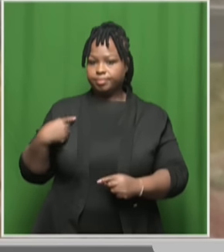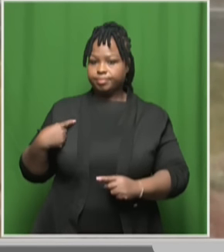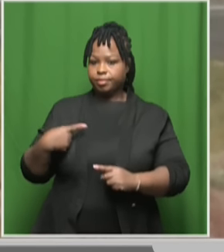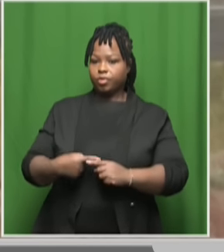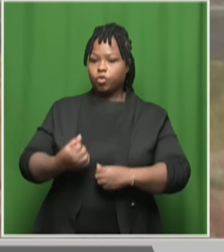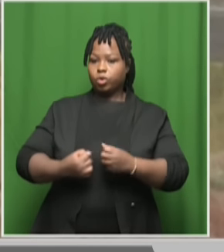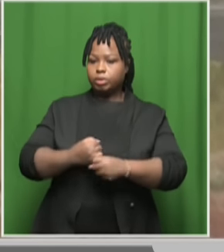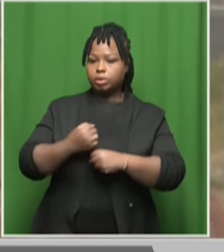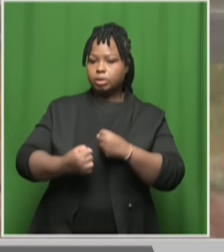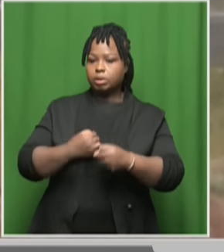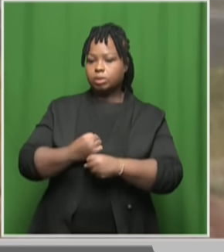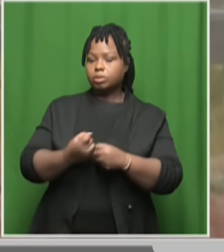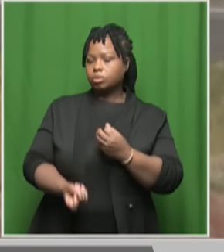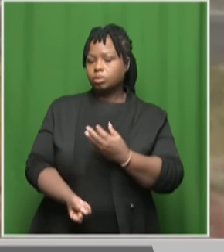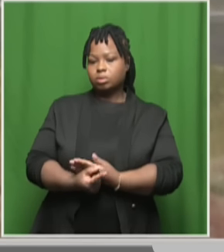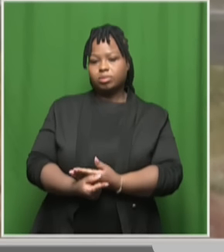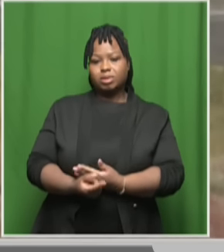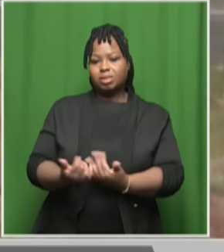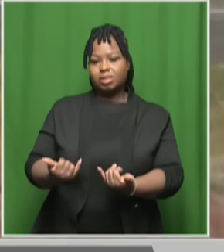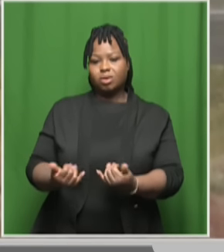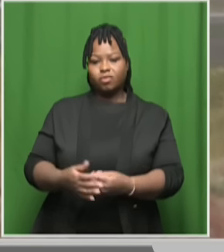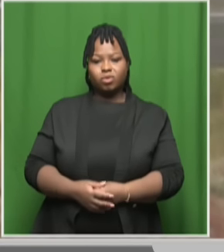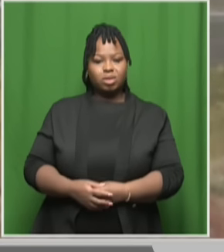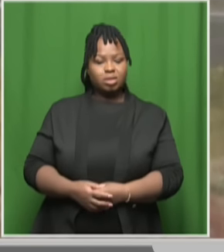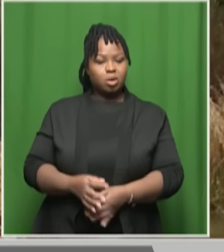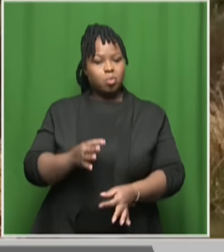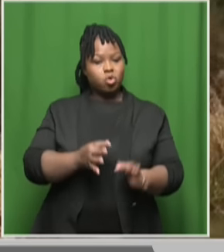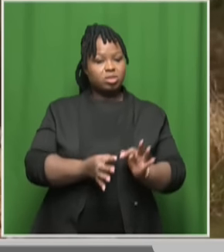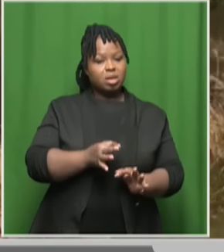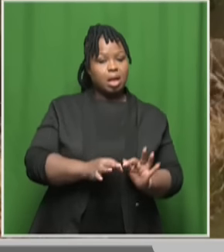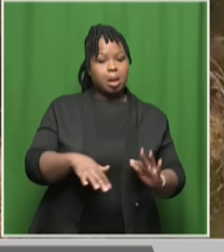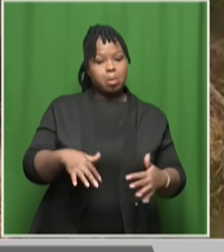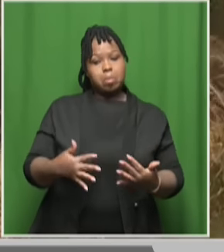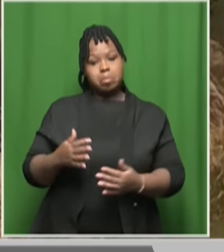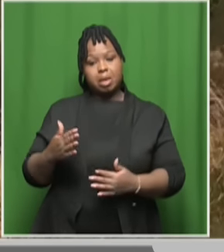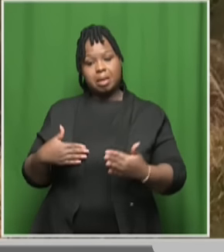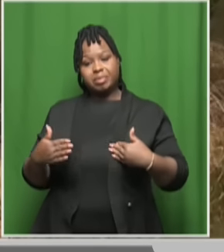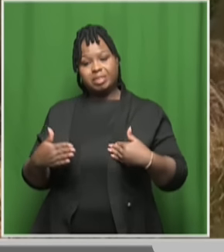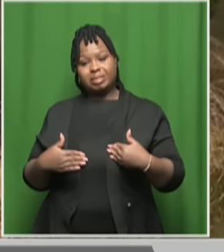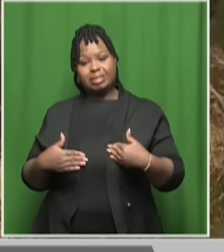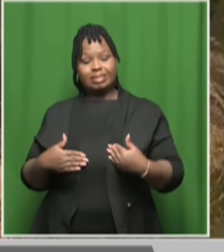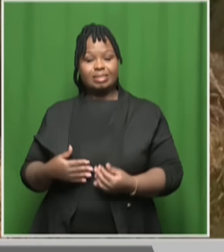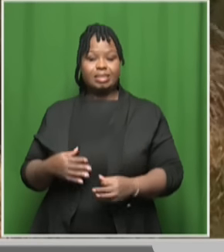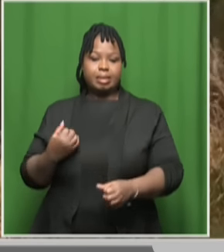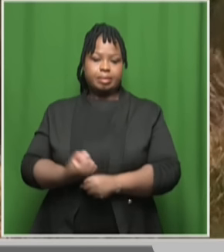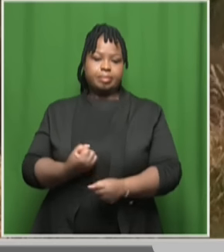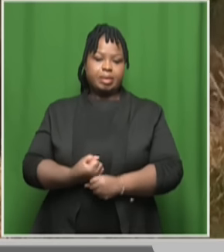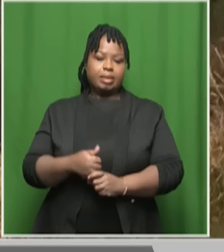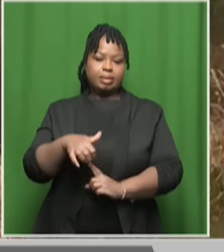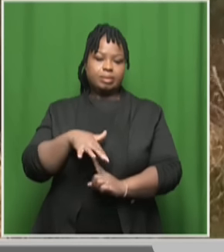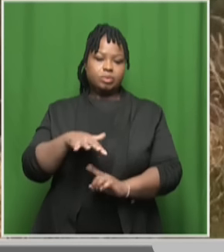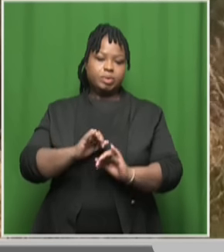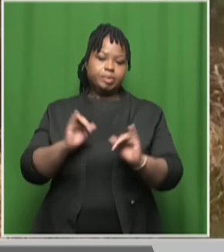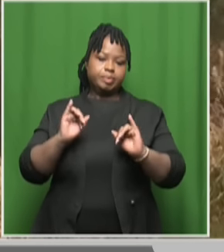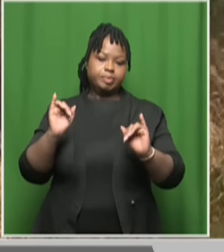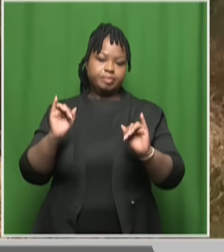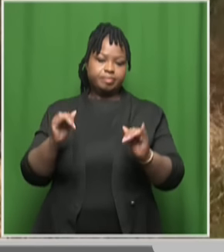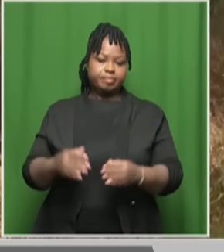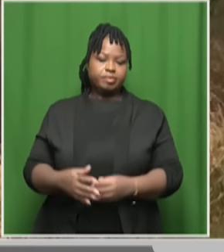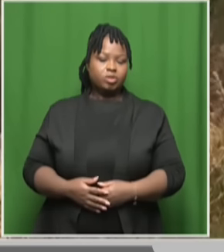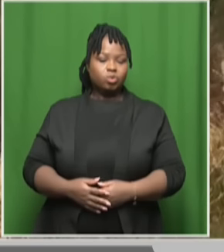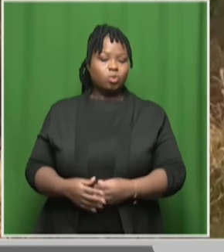the instability in council, be it now political or administrative, that contributed to this